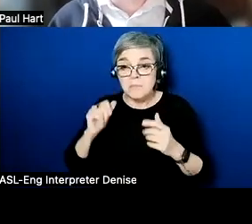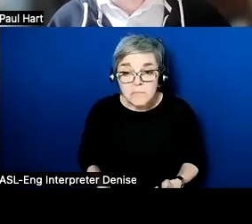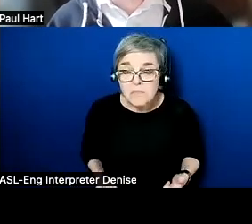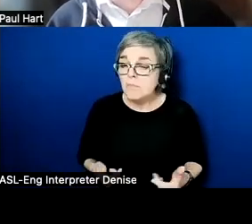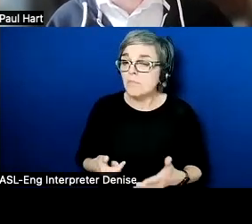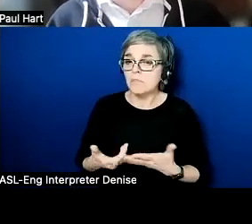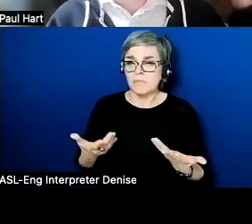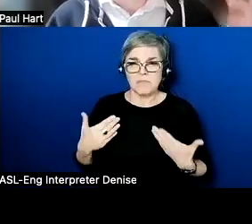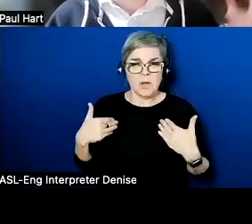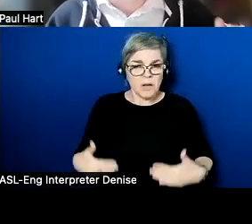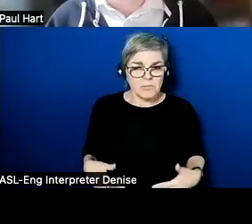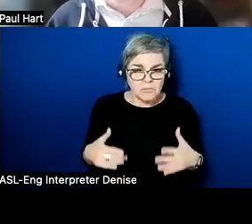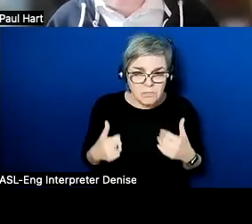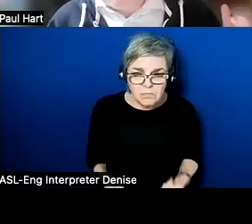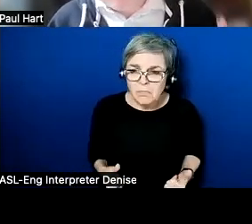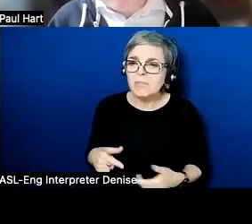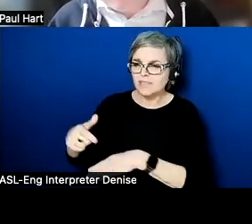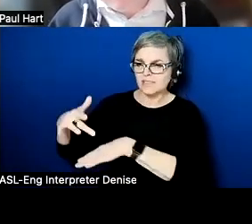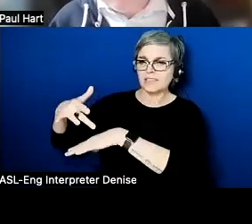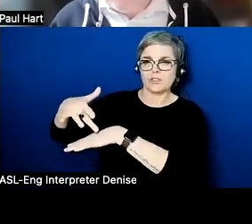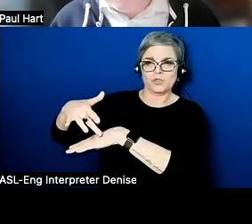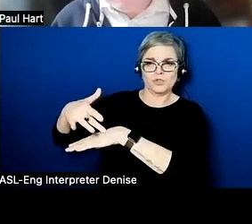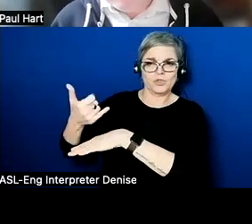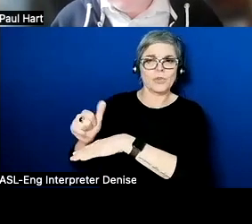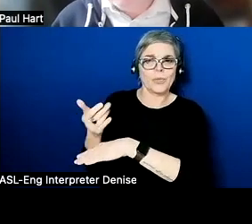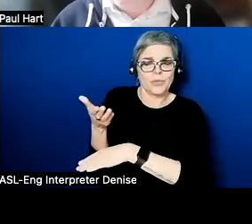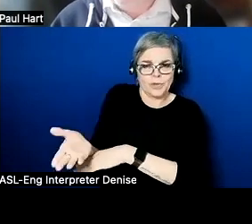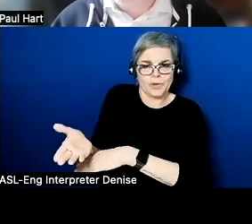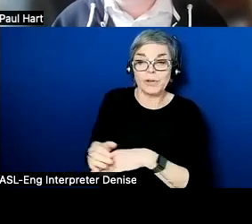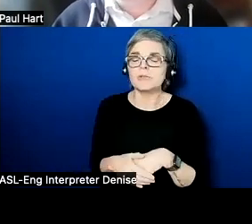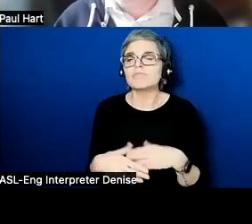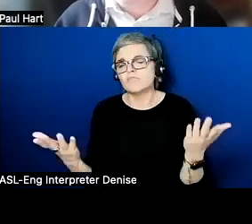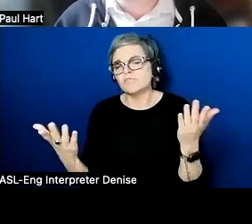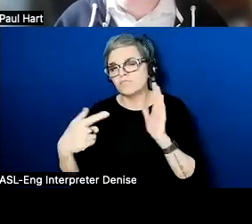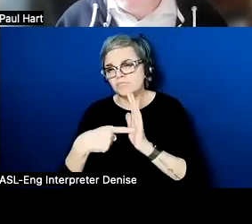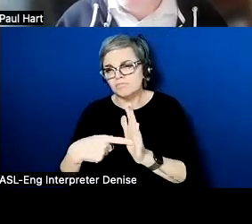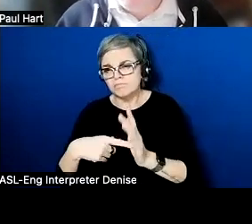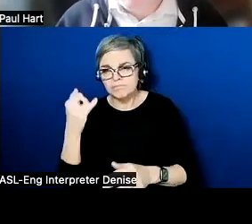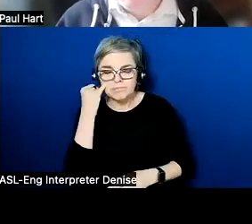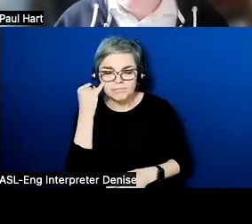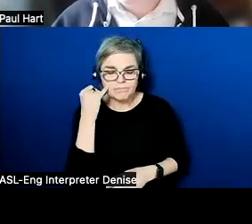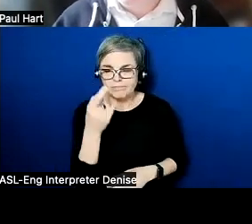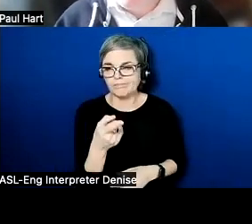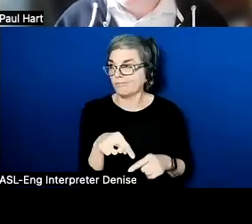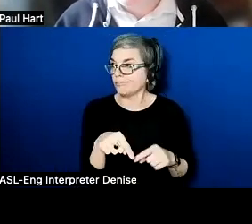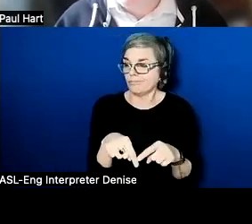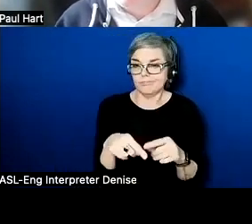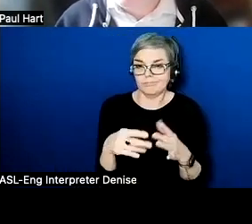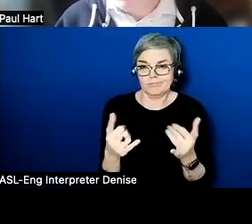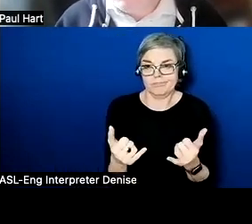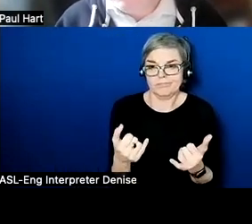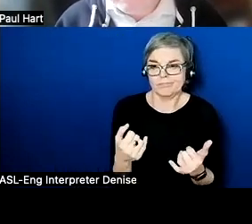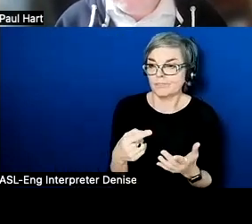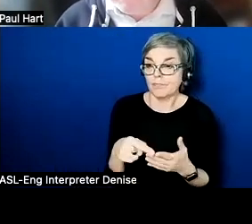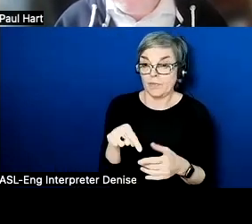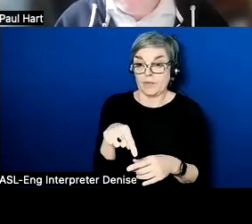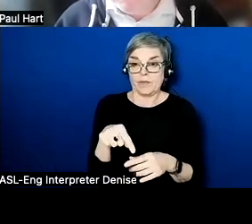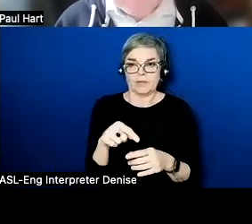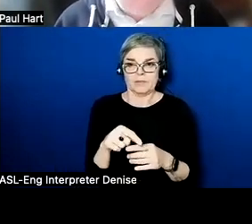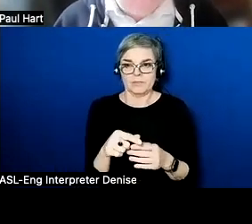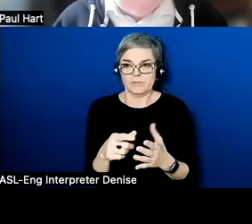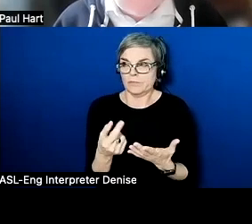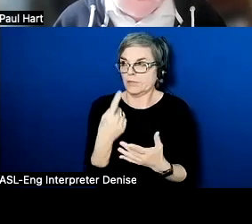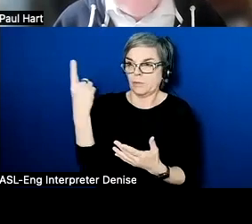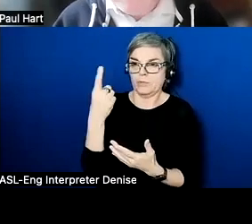someone came in to this room where I'm sitting at the moment and had some really bad news to pass on to me, something that